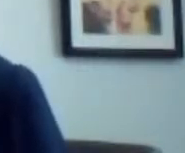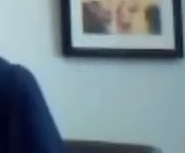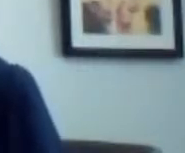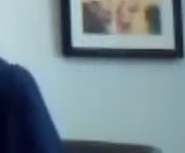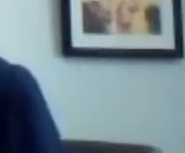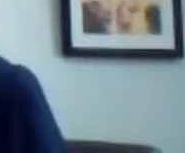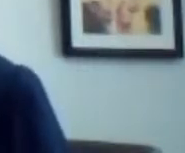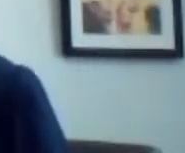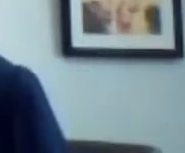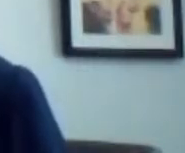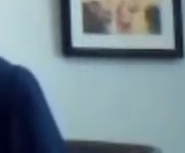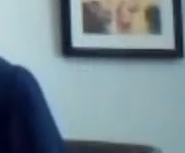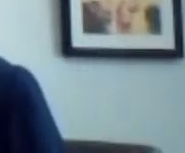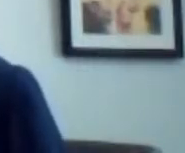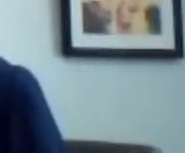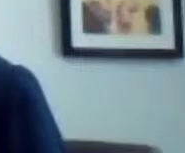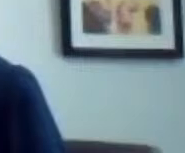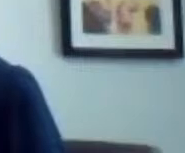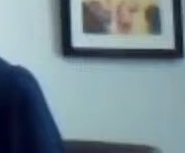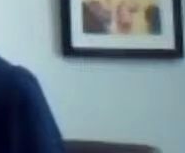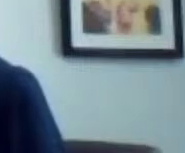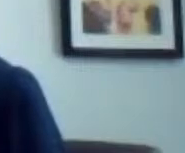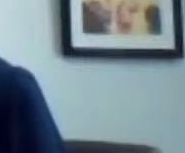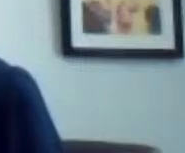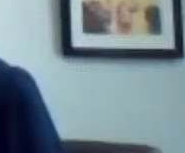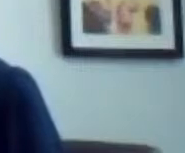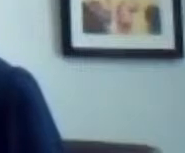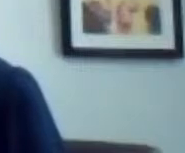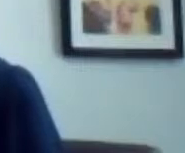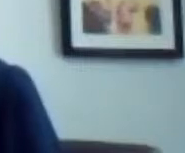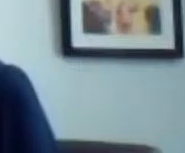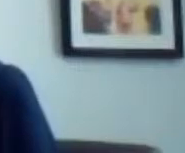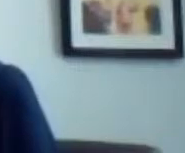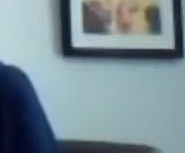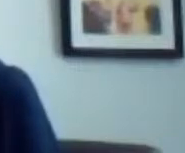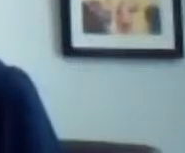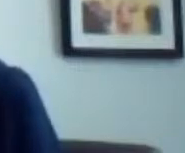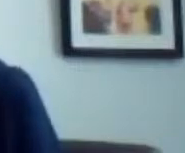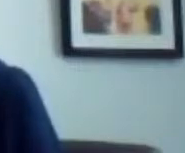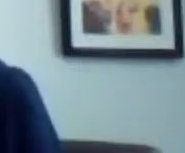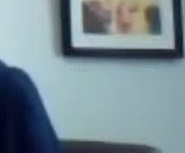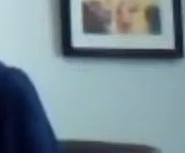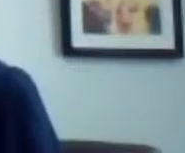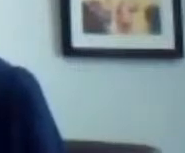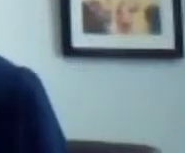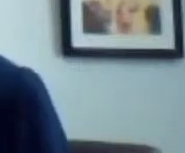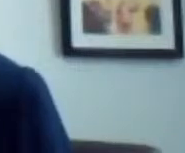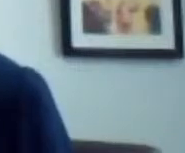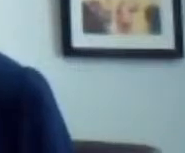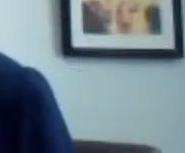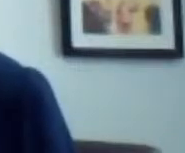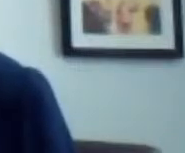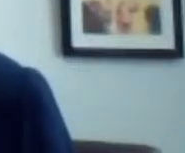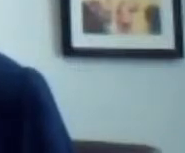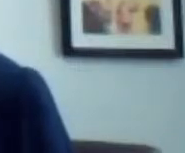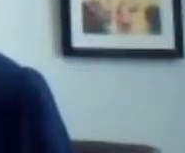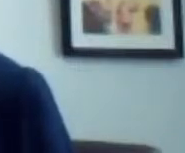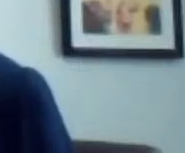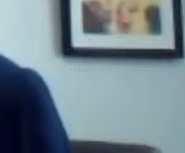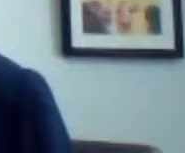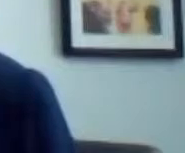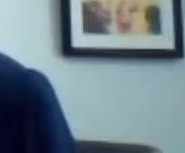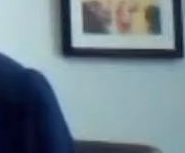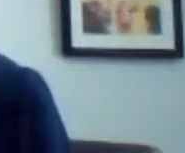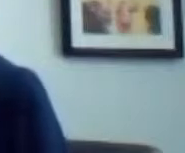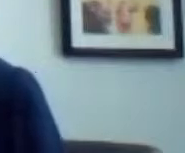at the precarious work that is being carried out because it doesn't have any formal